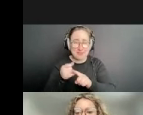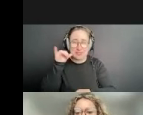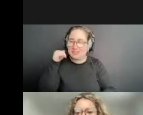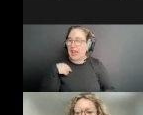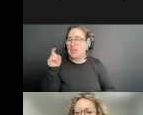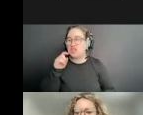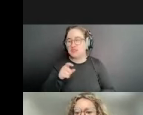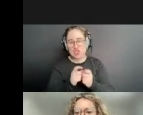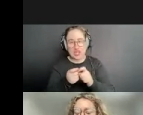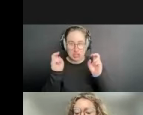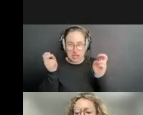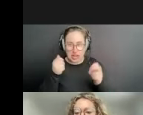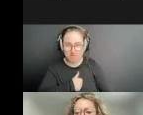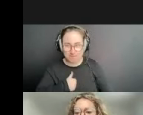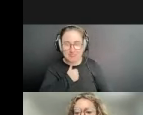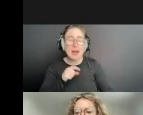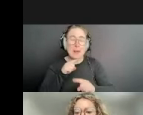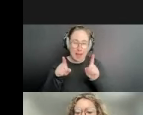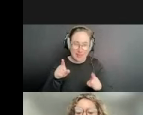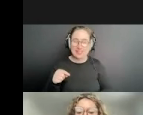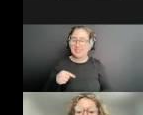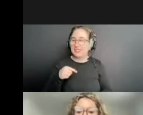title, but I was able to do this